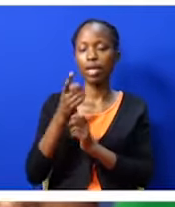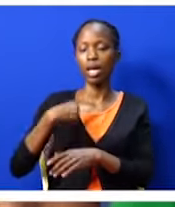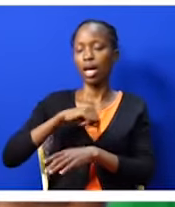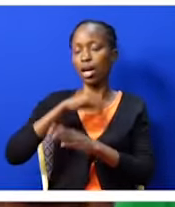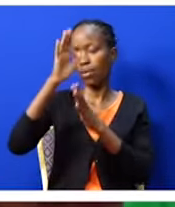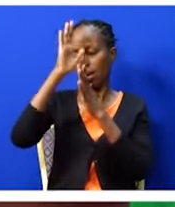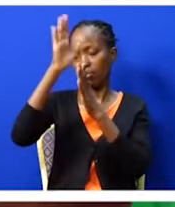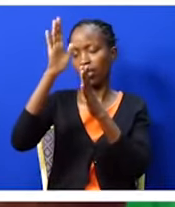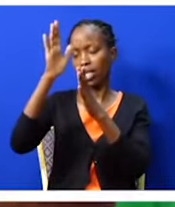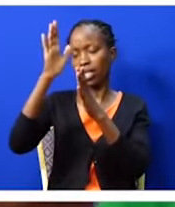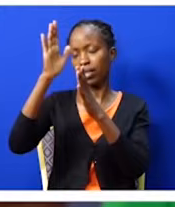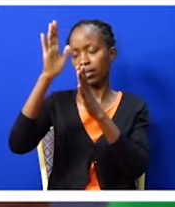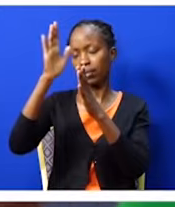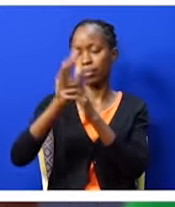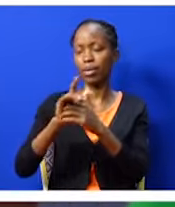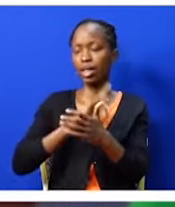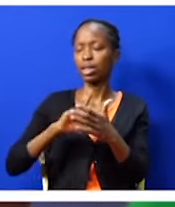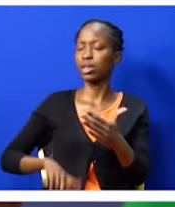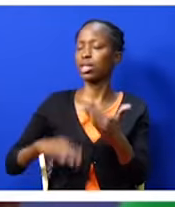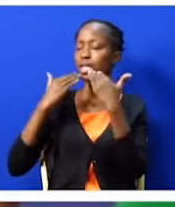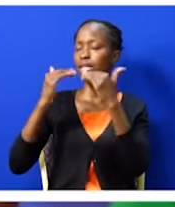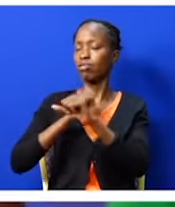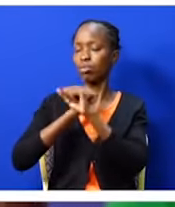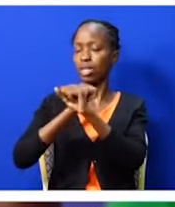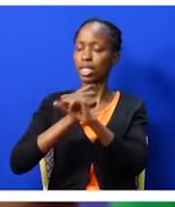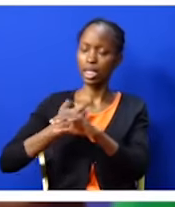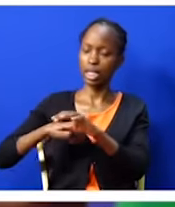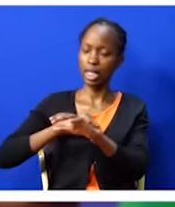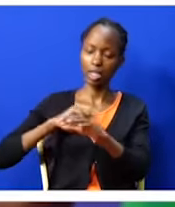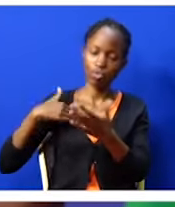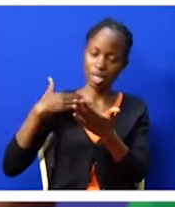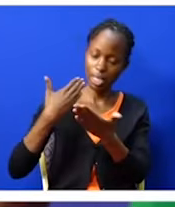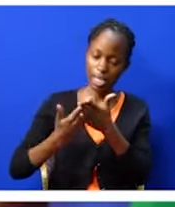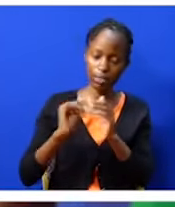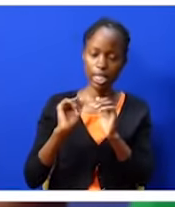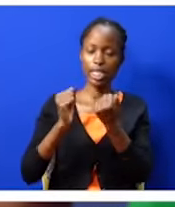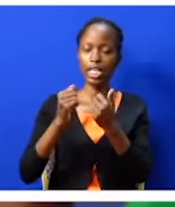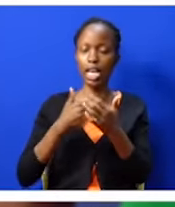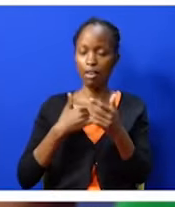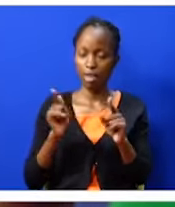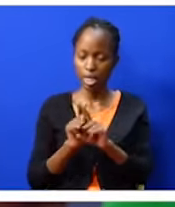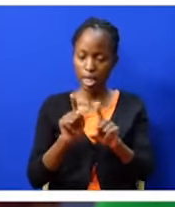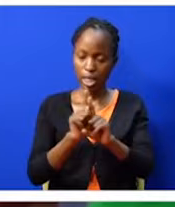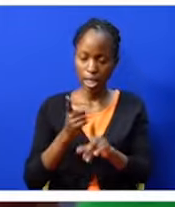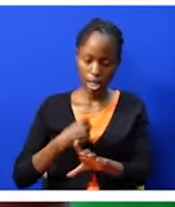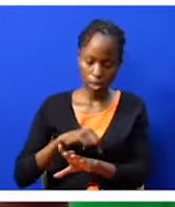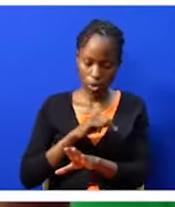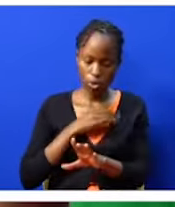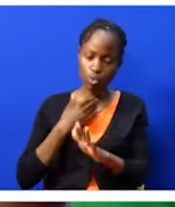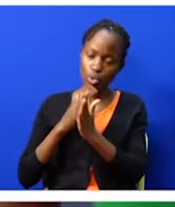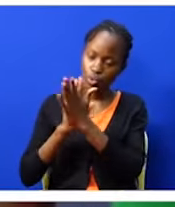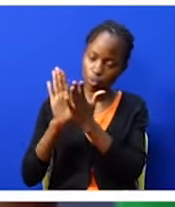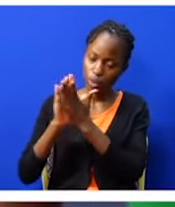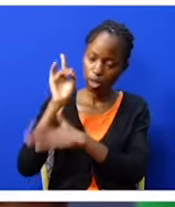Our heavenly dear Father, we thank you for protection. We have arrived here safely, and as we're going to praise